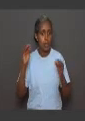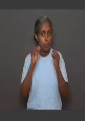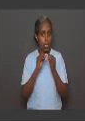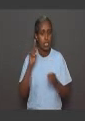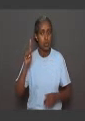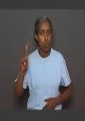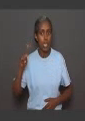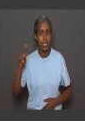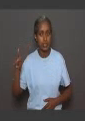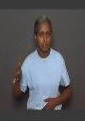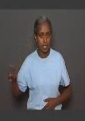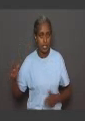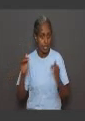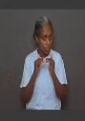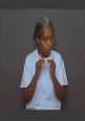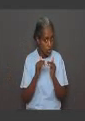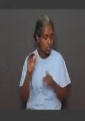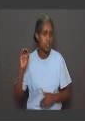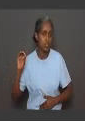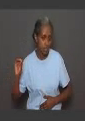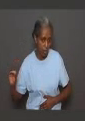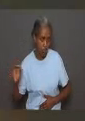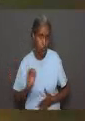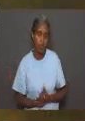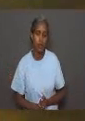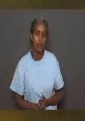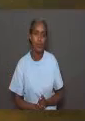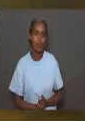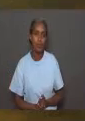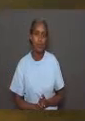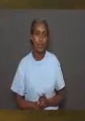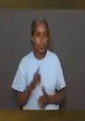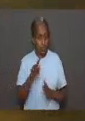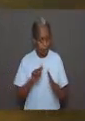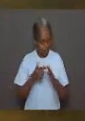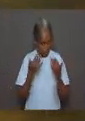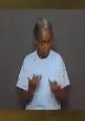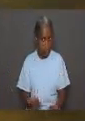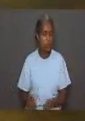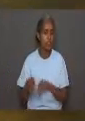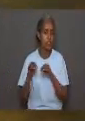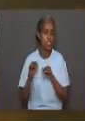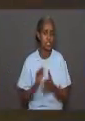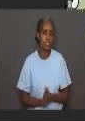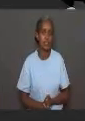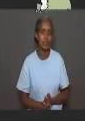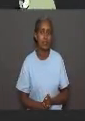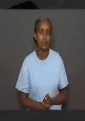plus 1z equals 0. You may begin now, students.